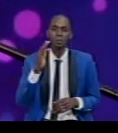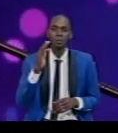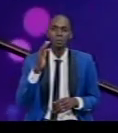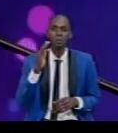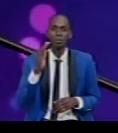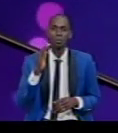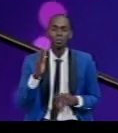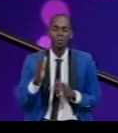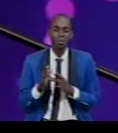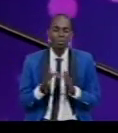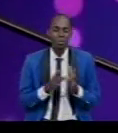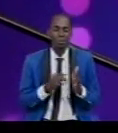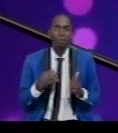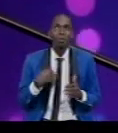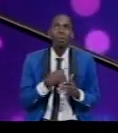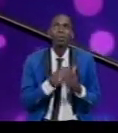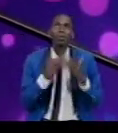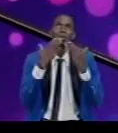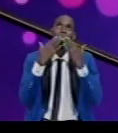Jesus, we thank you